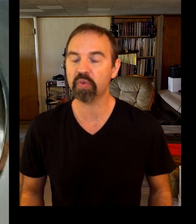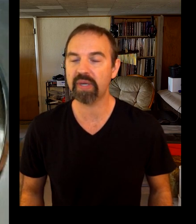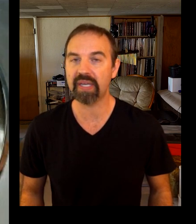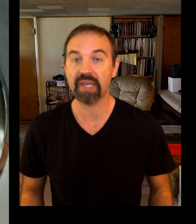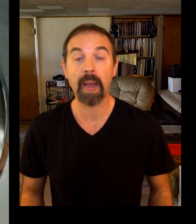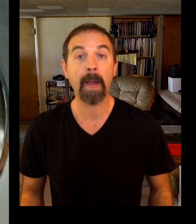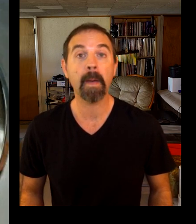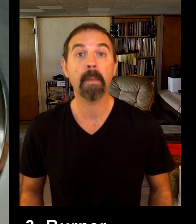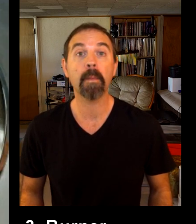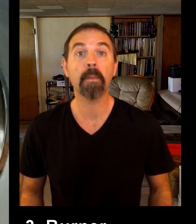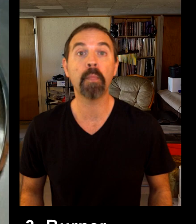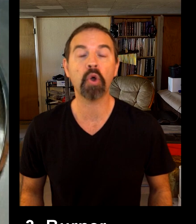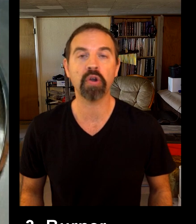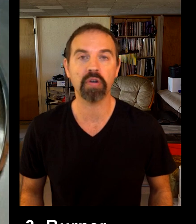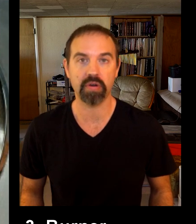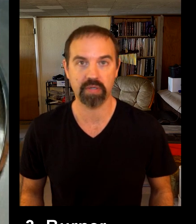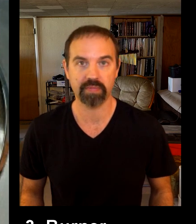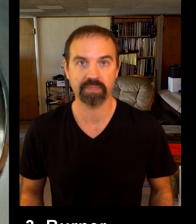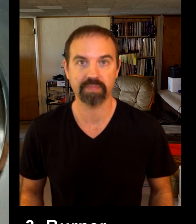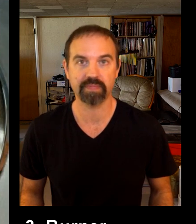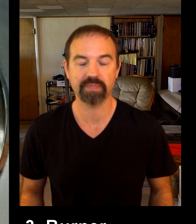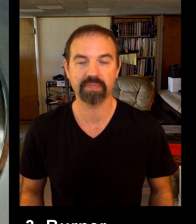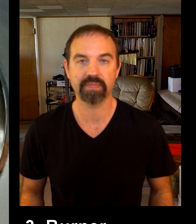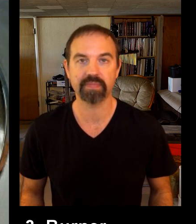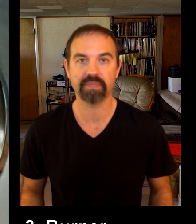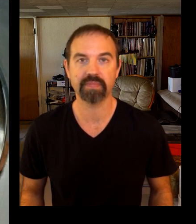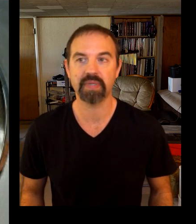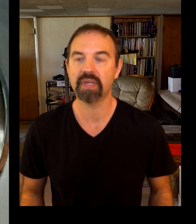Number 3, burner.